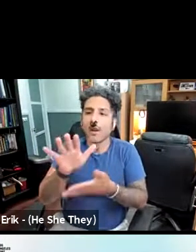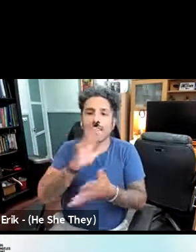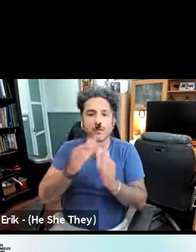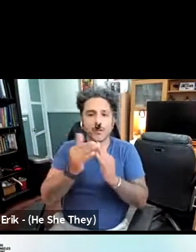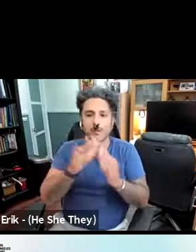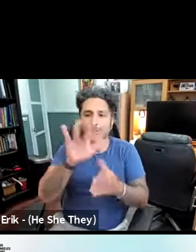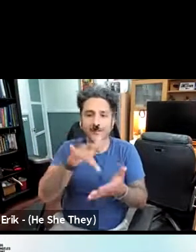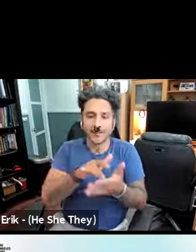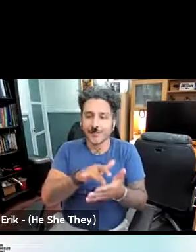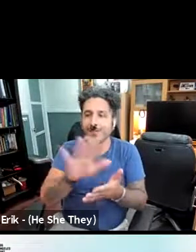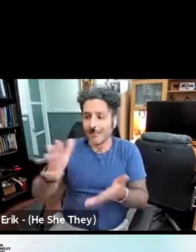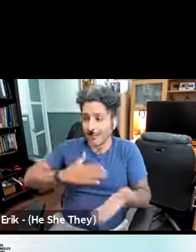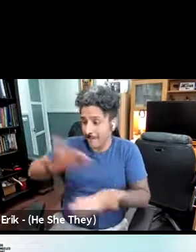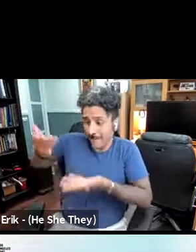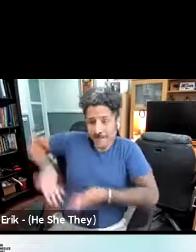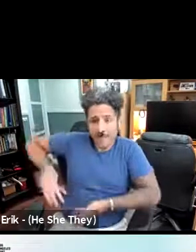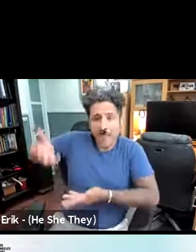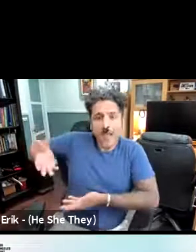my child.